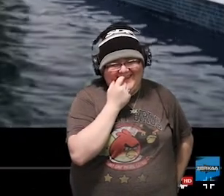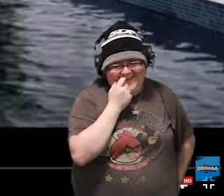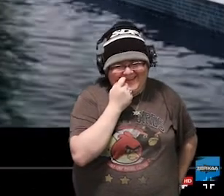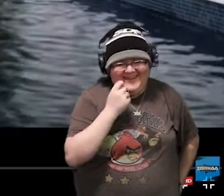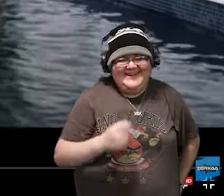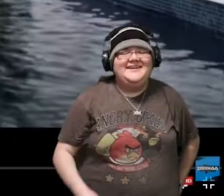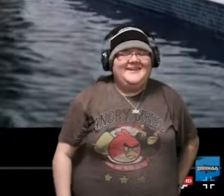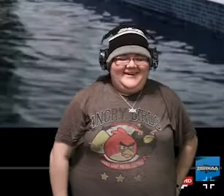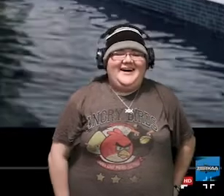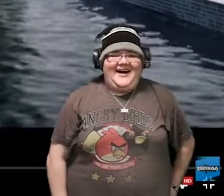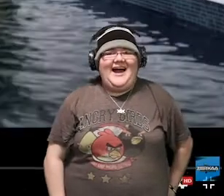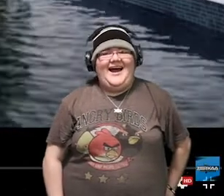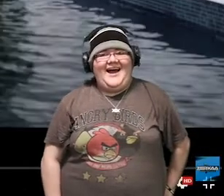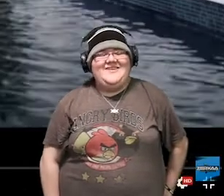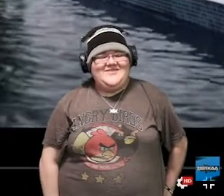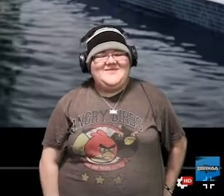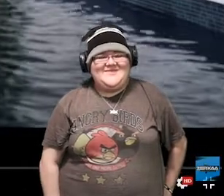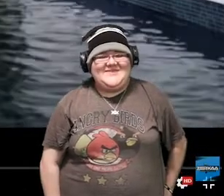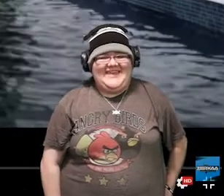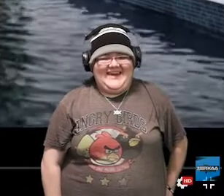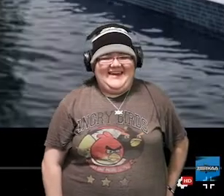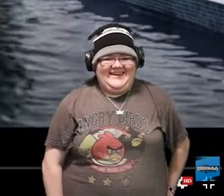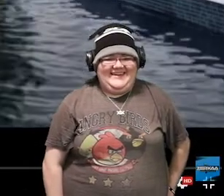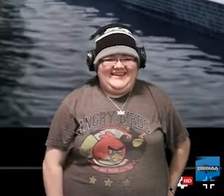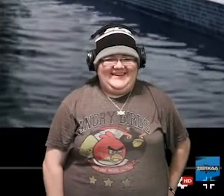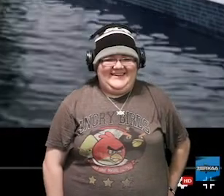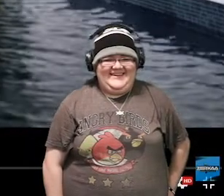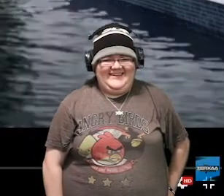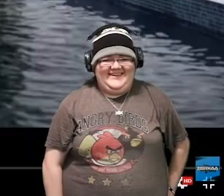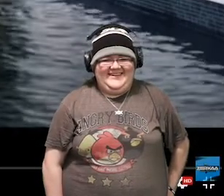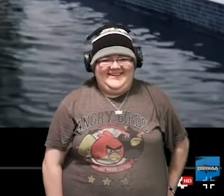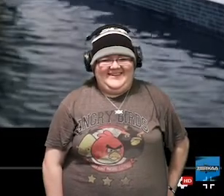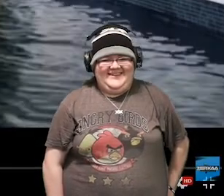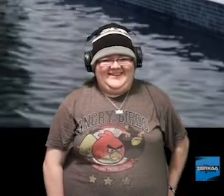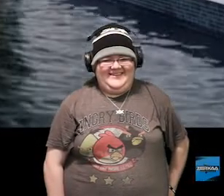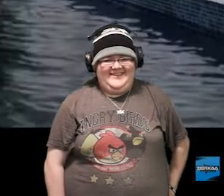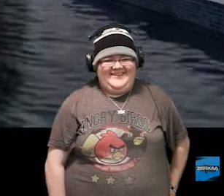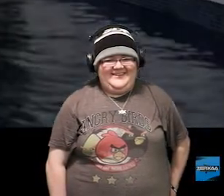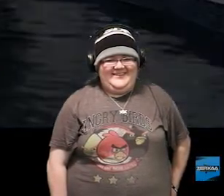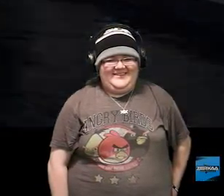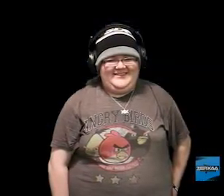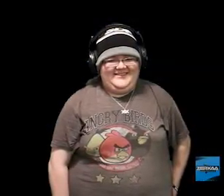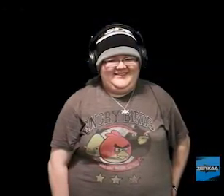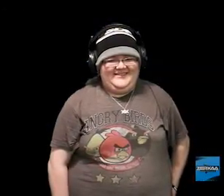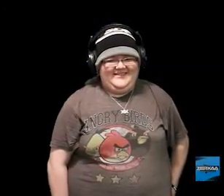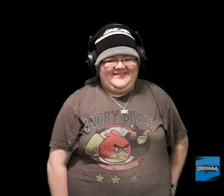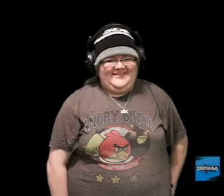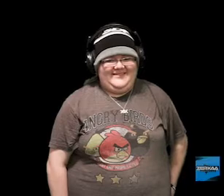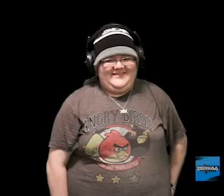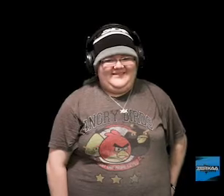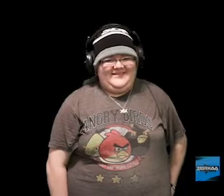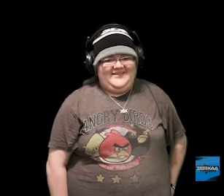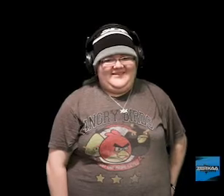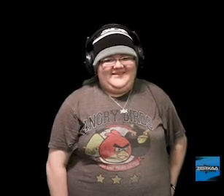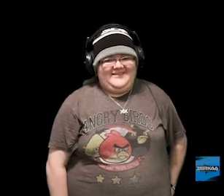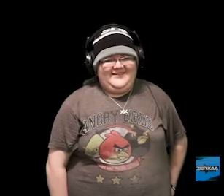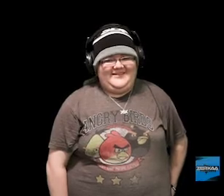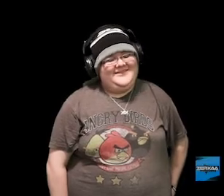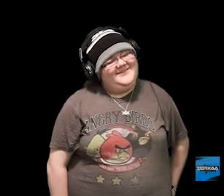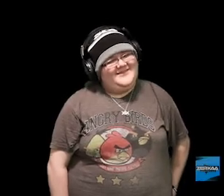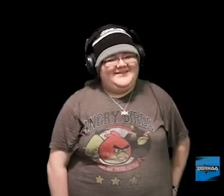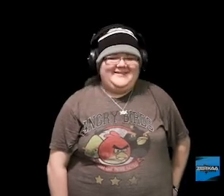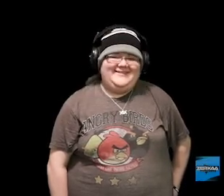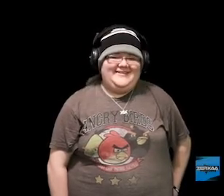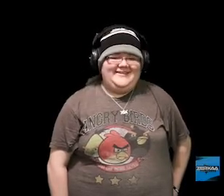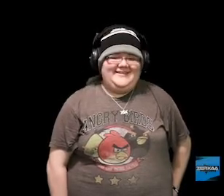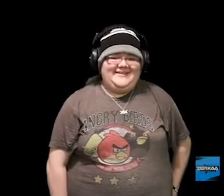budget Sidemen videos. I remember that. It definitely didn't earn the money back. It definitely wasn't worthwhile looking back at it. It